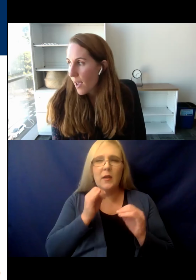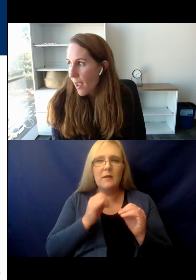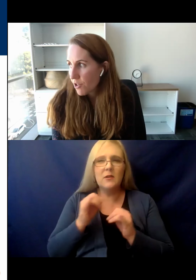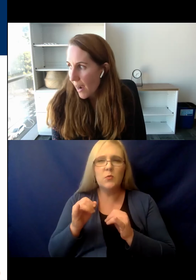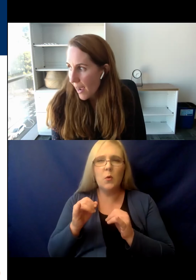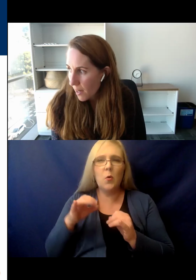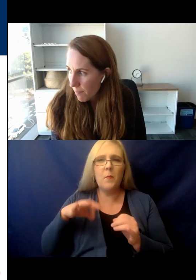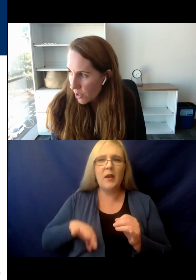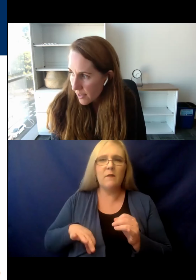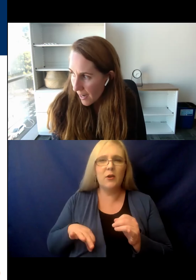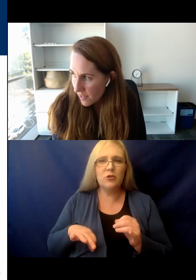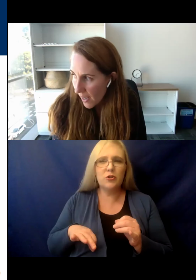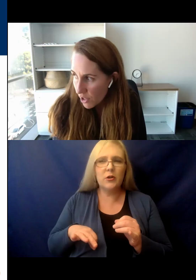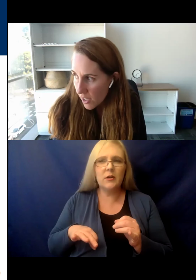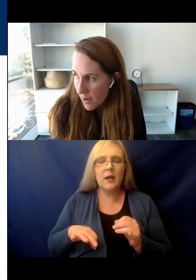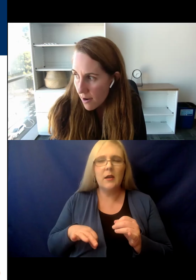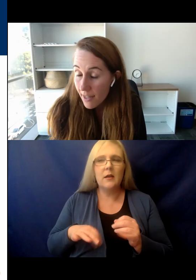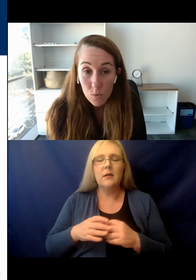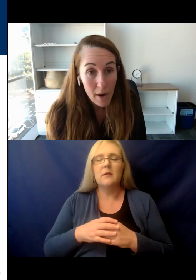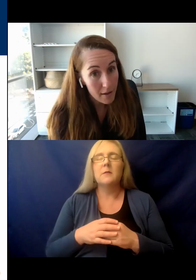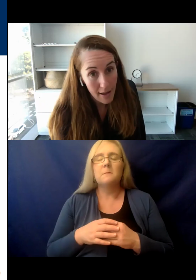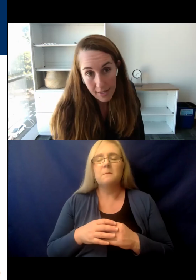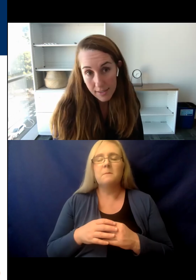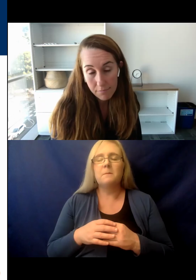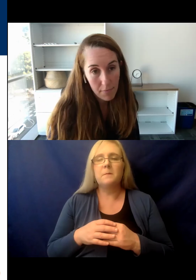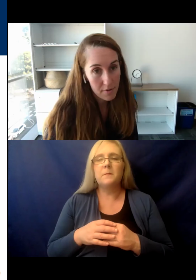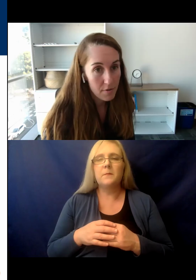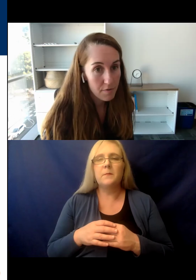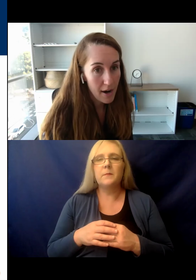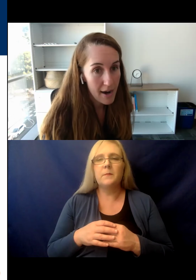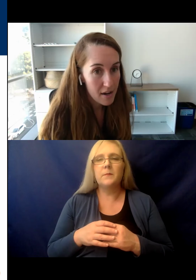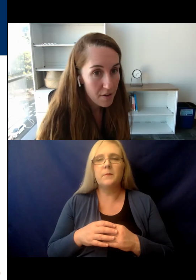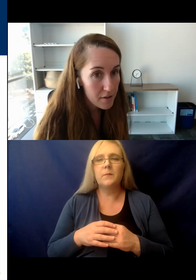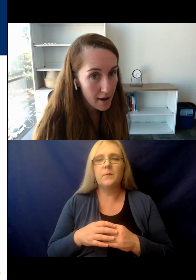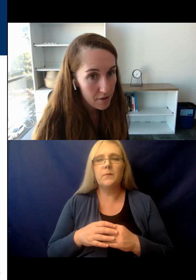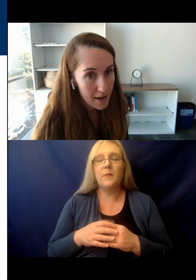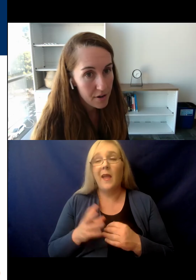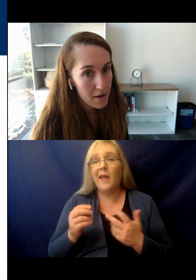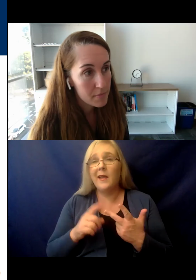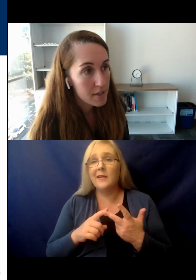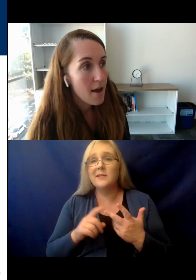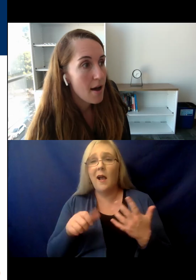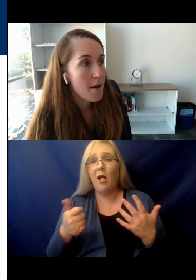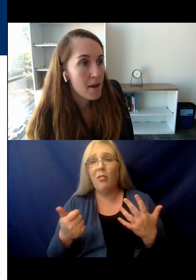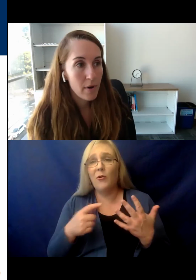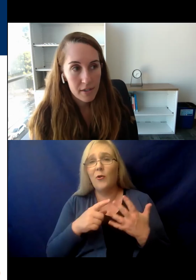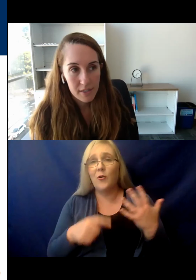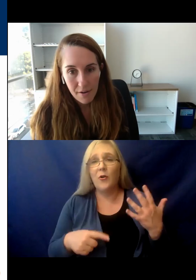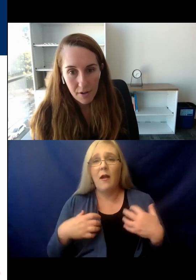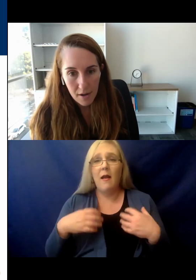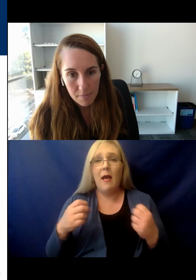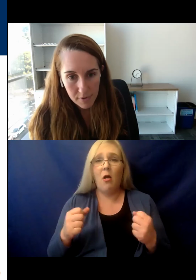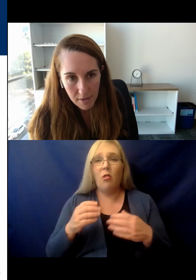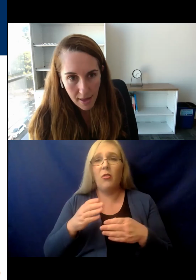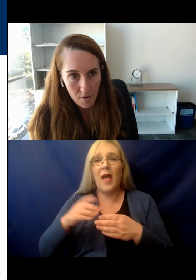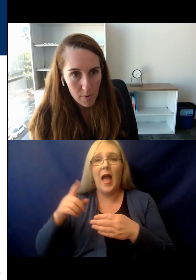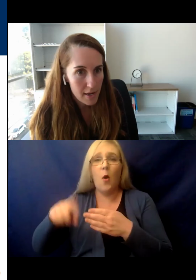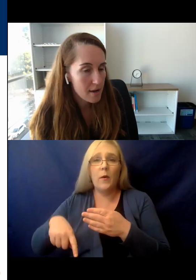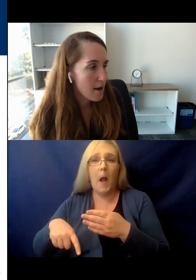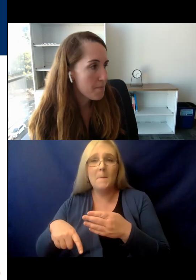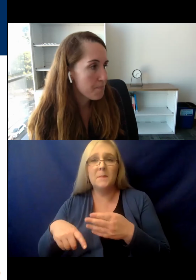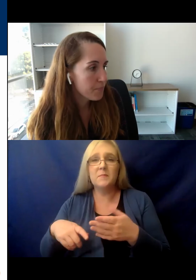and track patient satisfaction, as well as the variety of other health outcomes and wellness outcomes